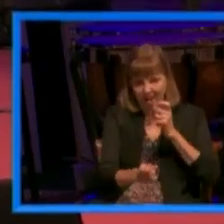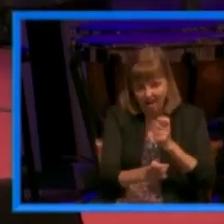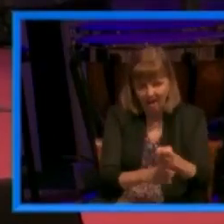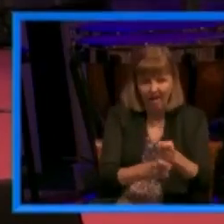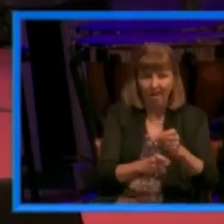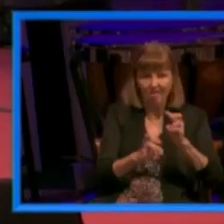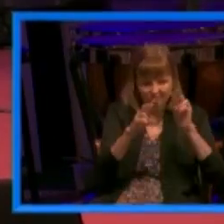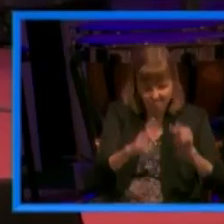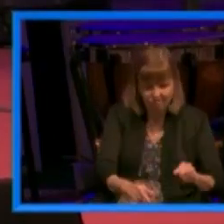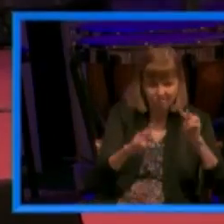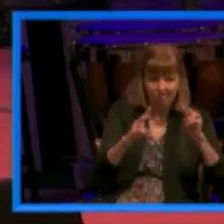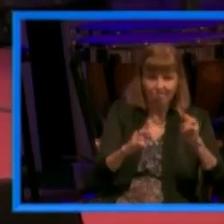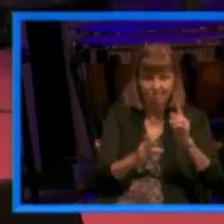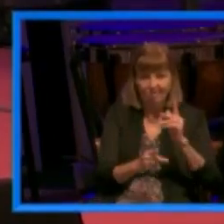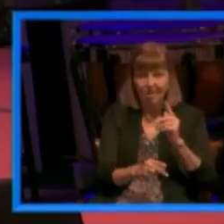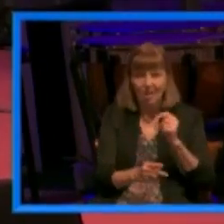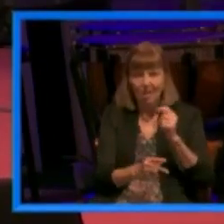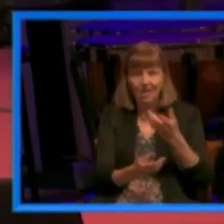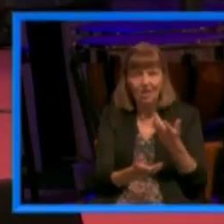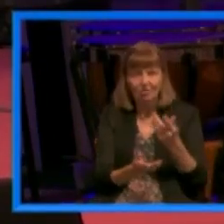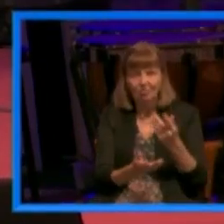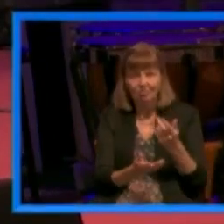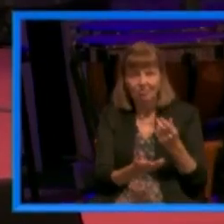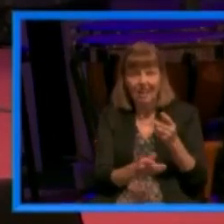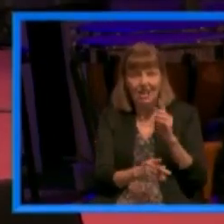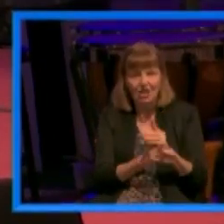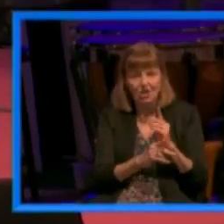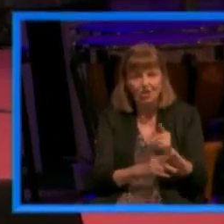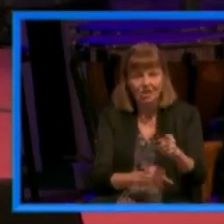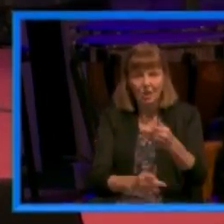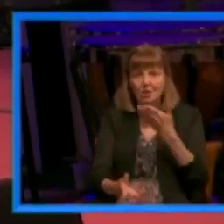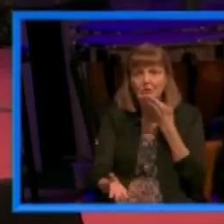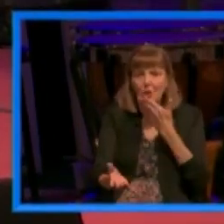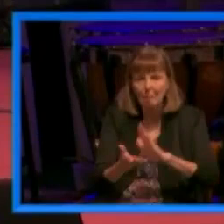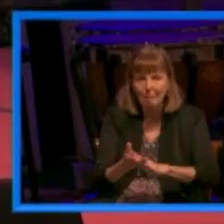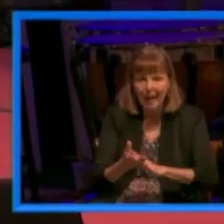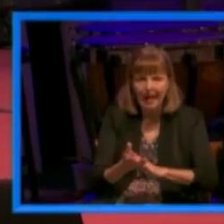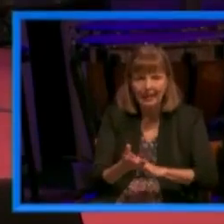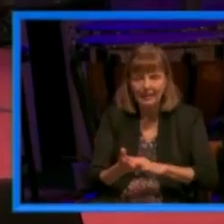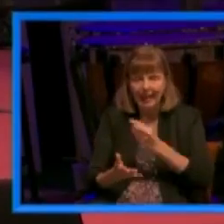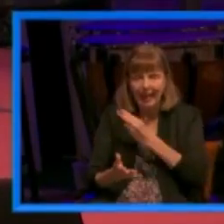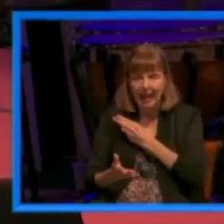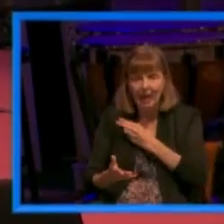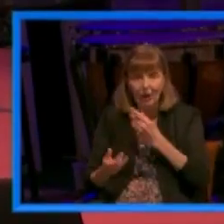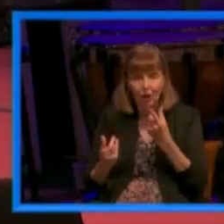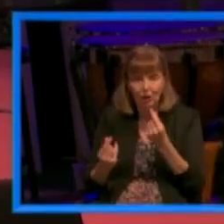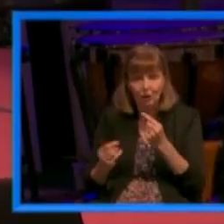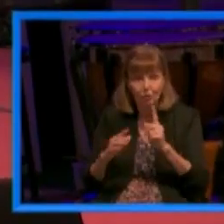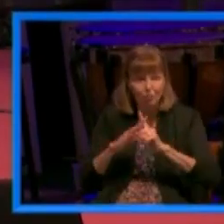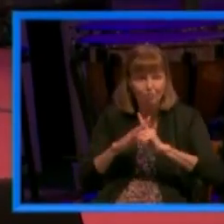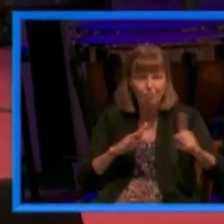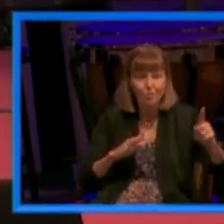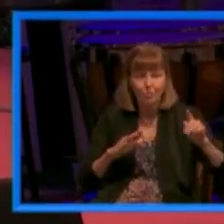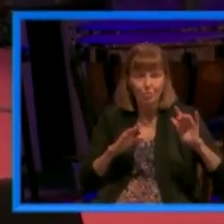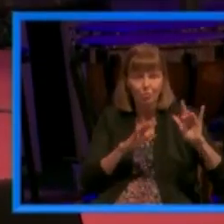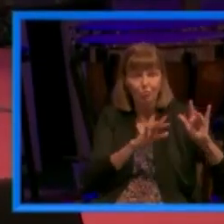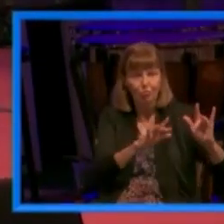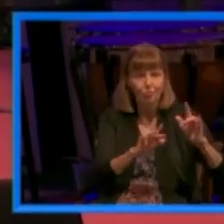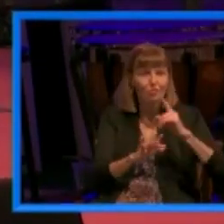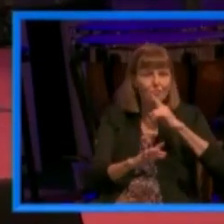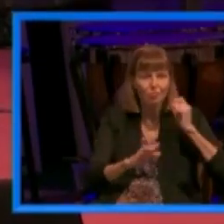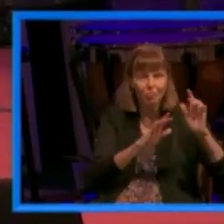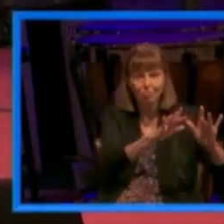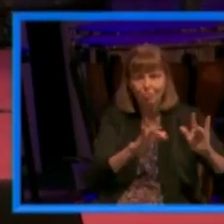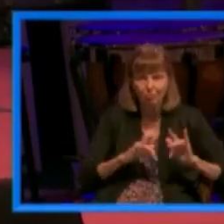so bad that she will run away into the desert headed back to Egypt. That's how bad she treats her. You see,